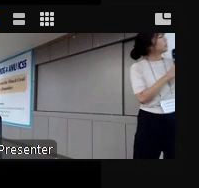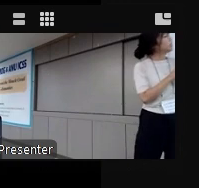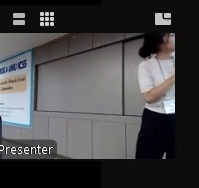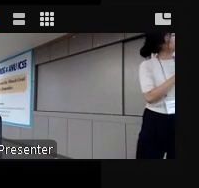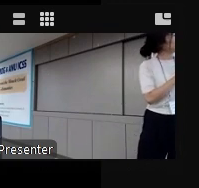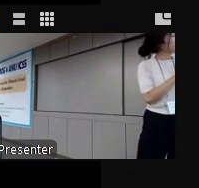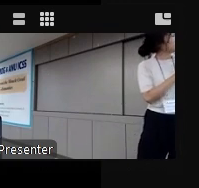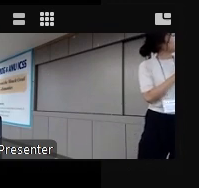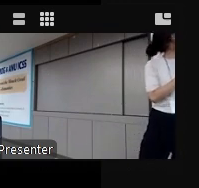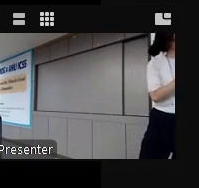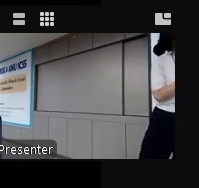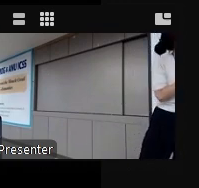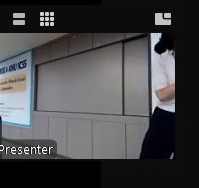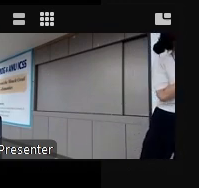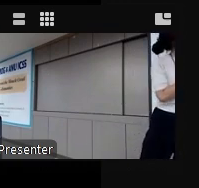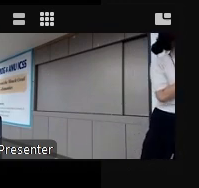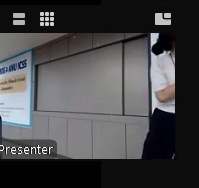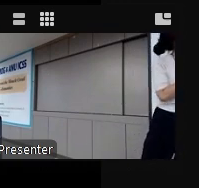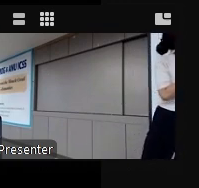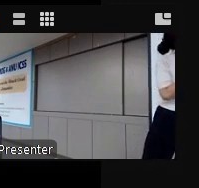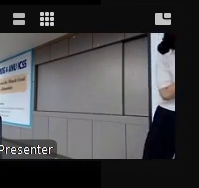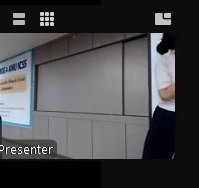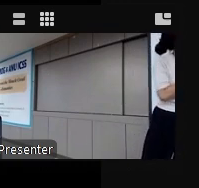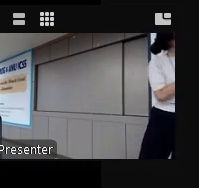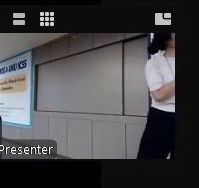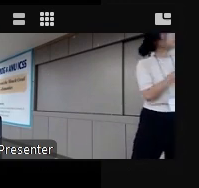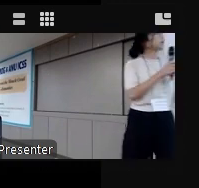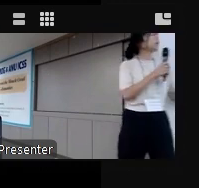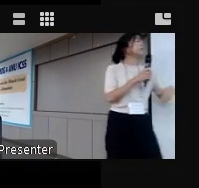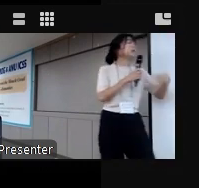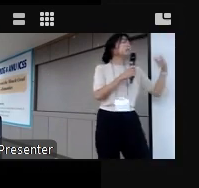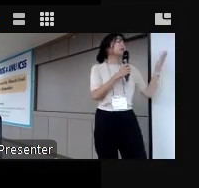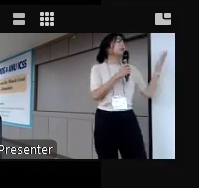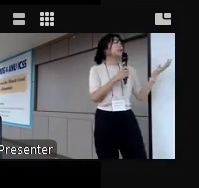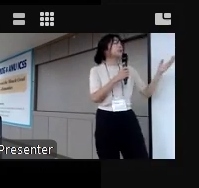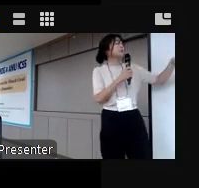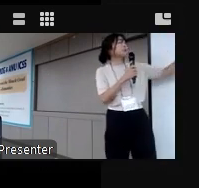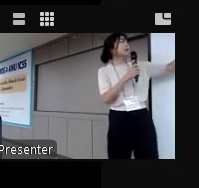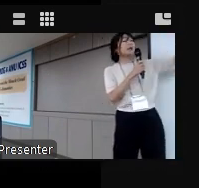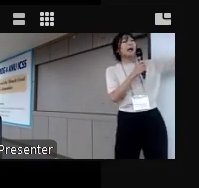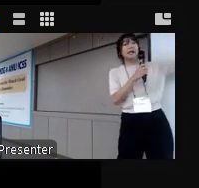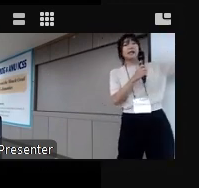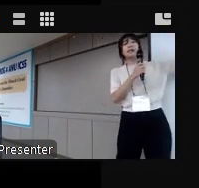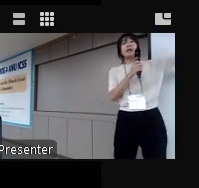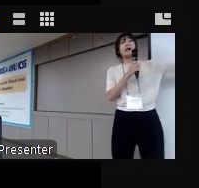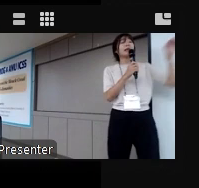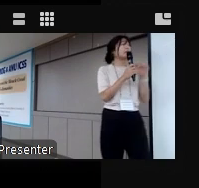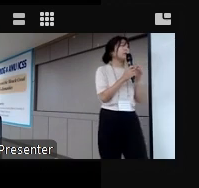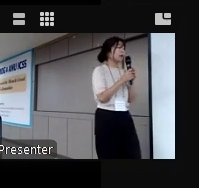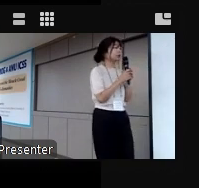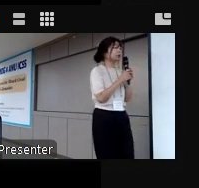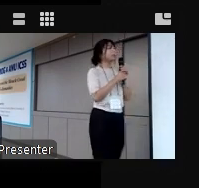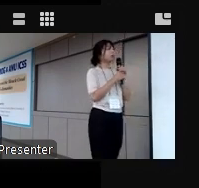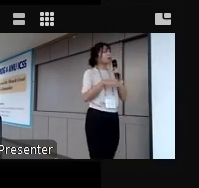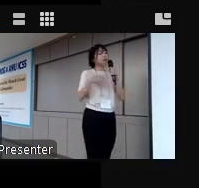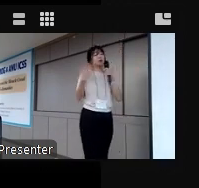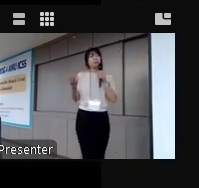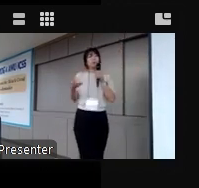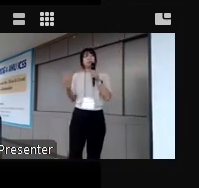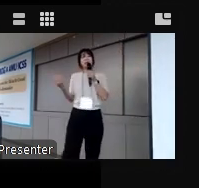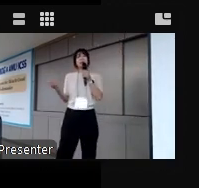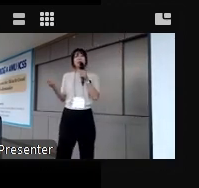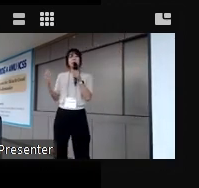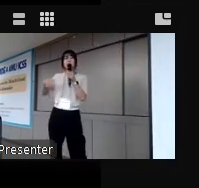location argument, give me some entity, and I will return true if there's some relation between that entity and that location. So the